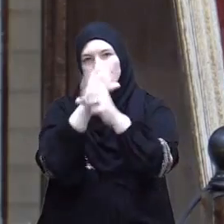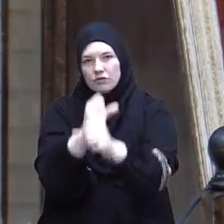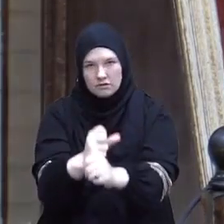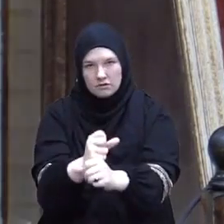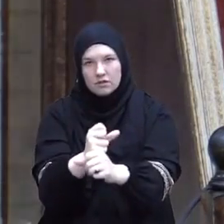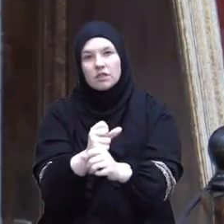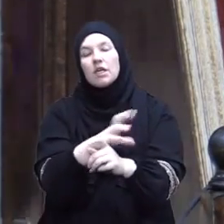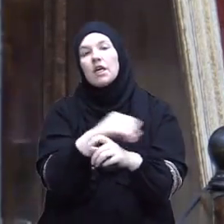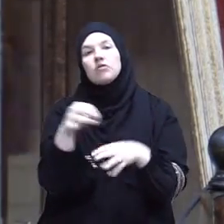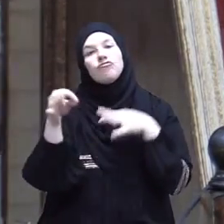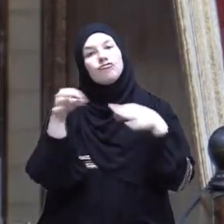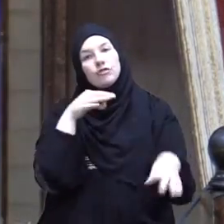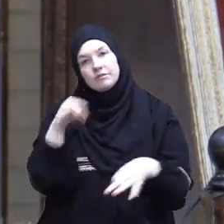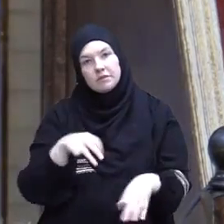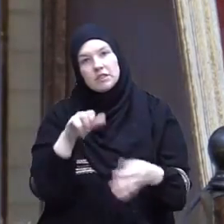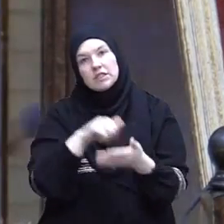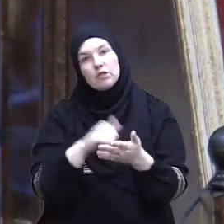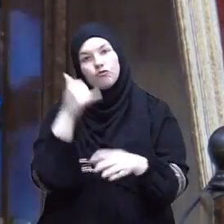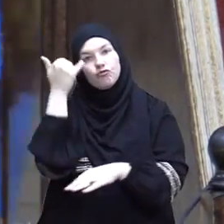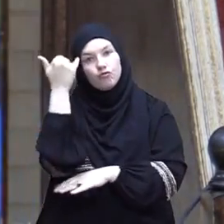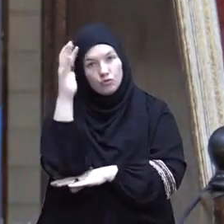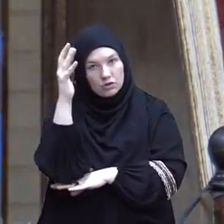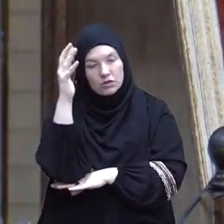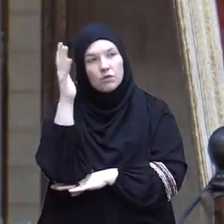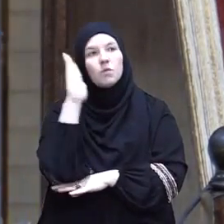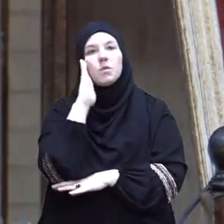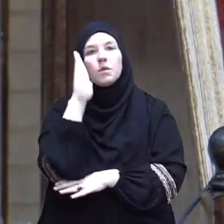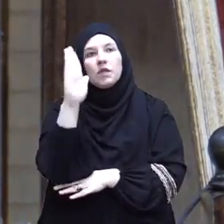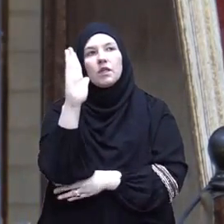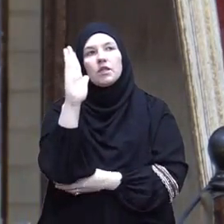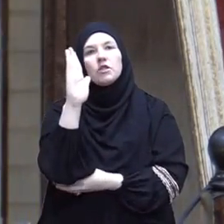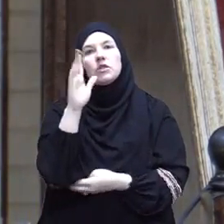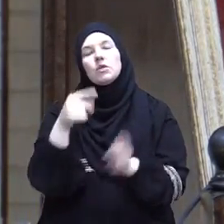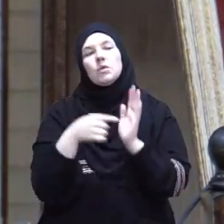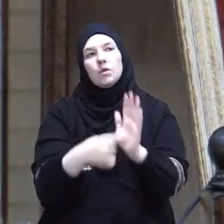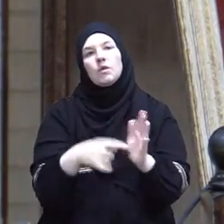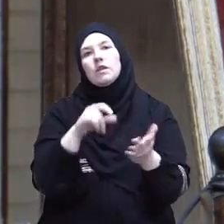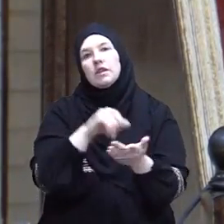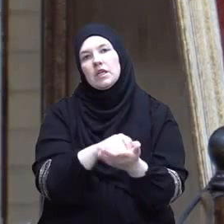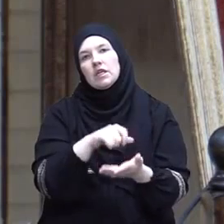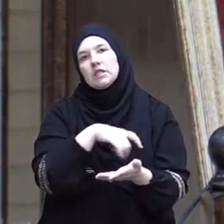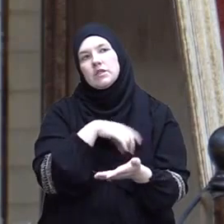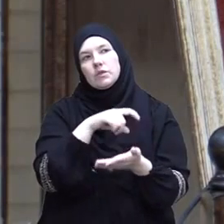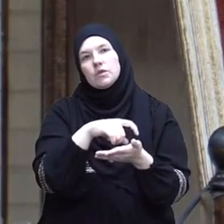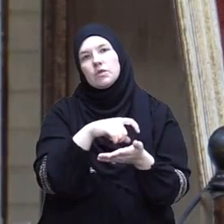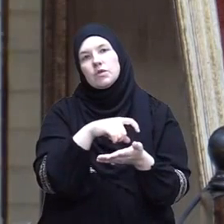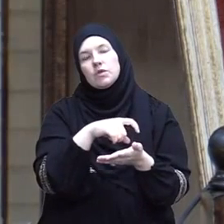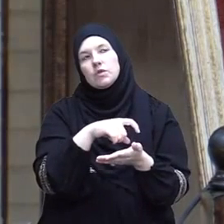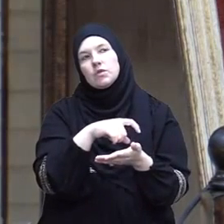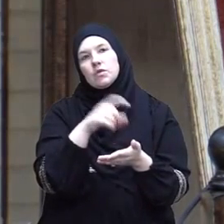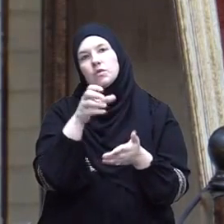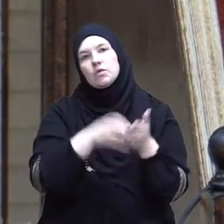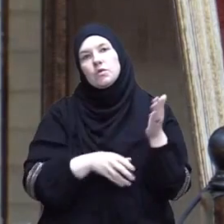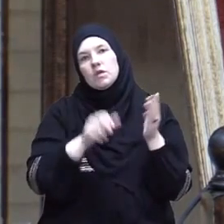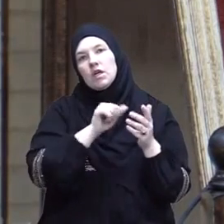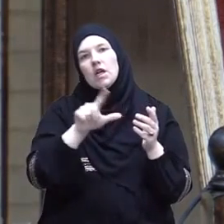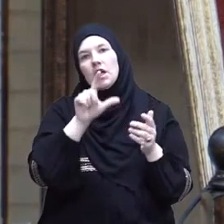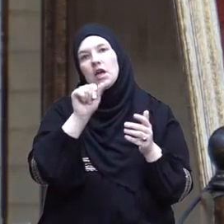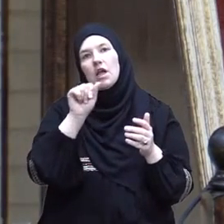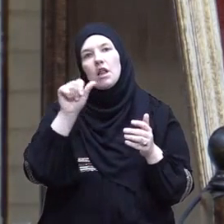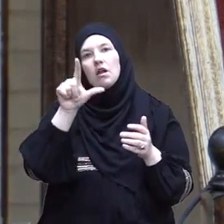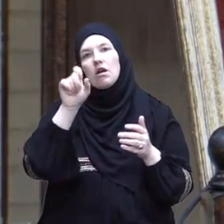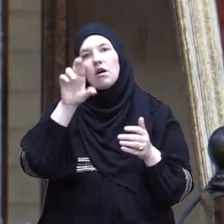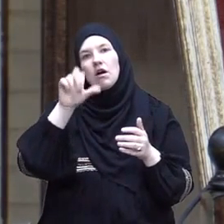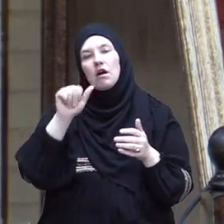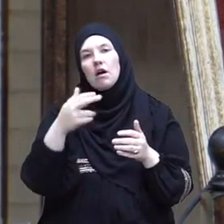the description of that tree will come to show that in Surah Al-A'raf, where Allah